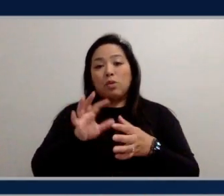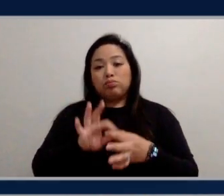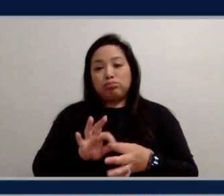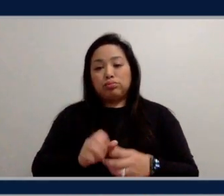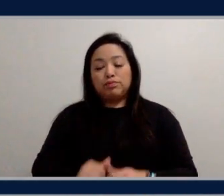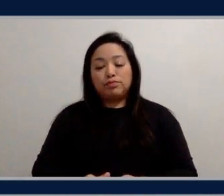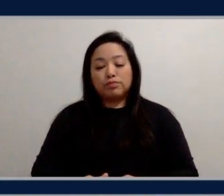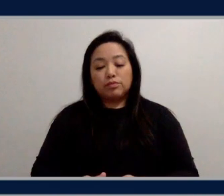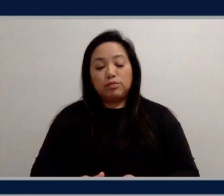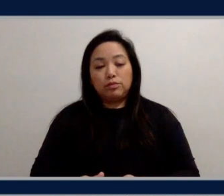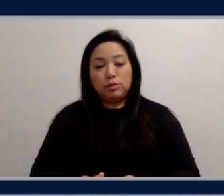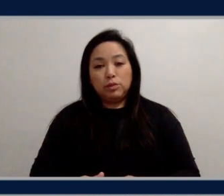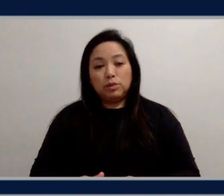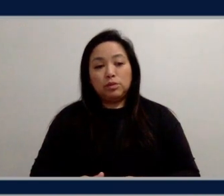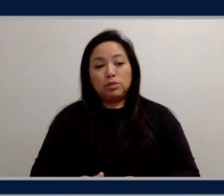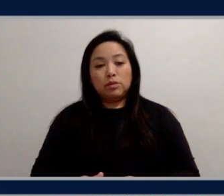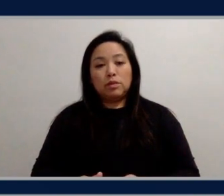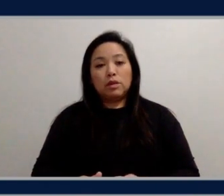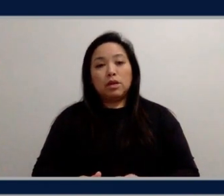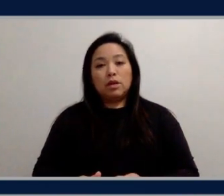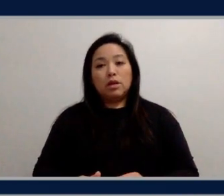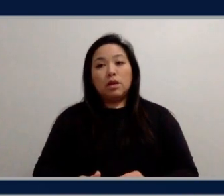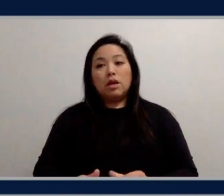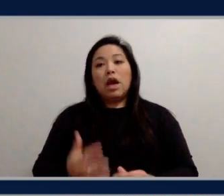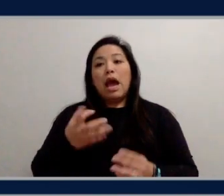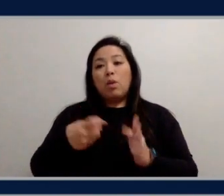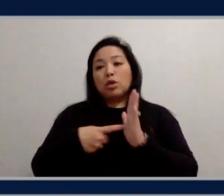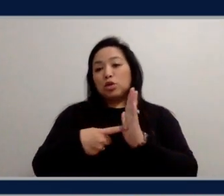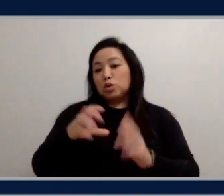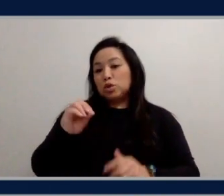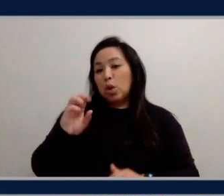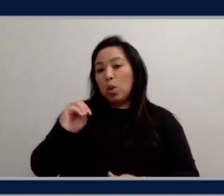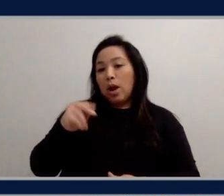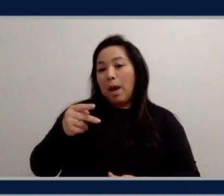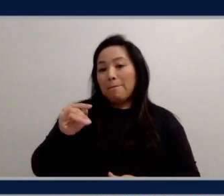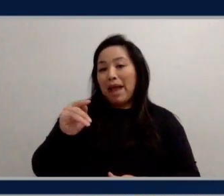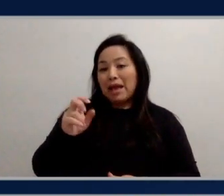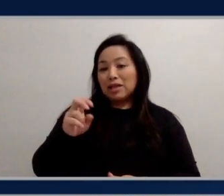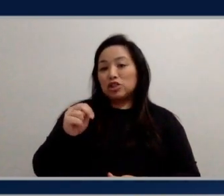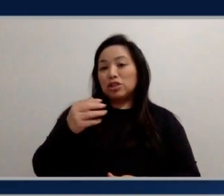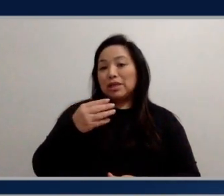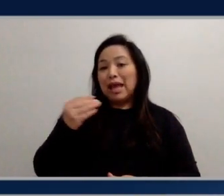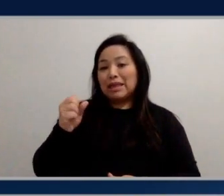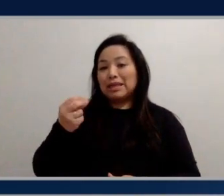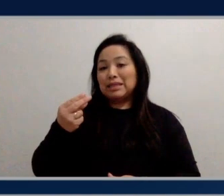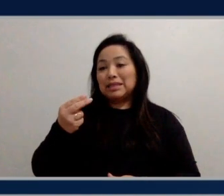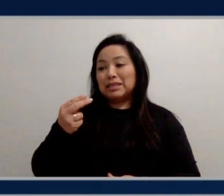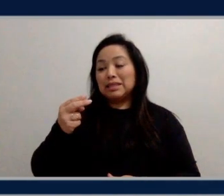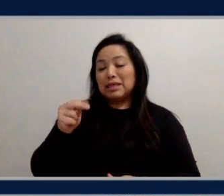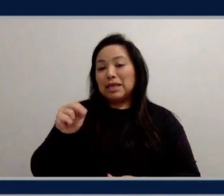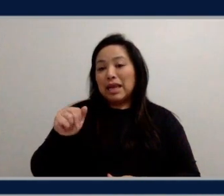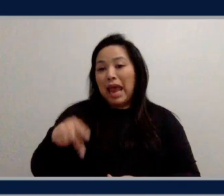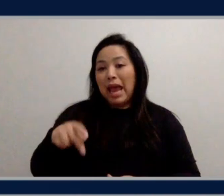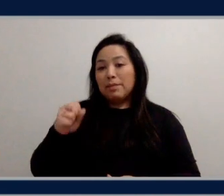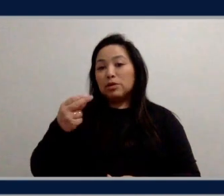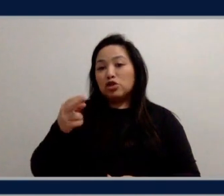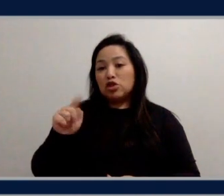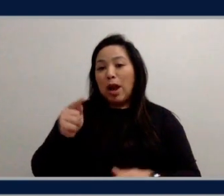So I definitely want to show compaction and the snapshot management. So what I'm going to do is